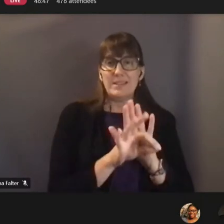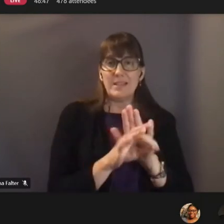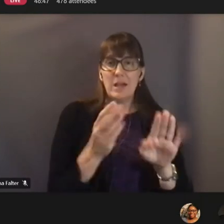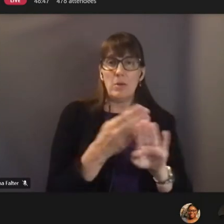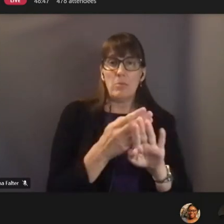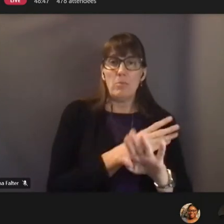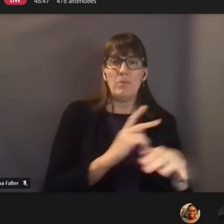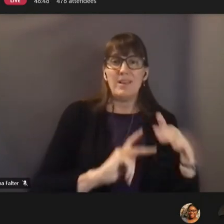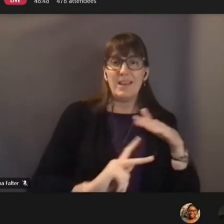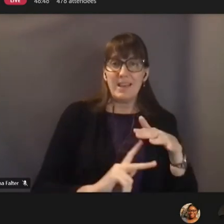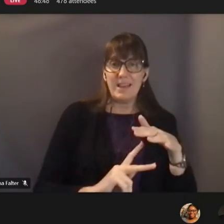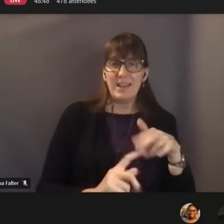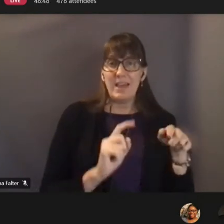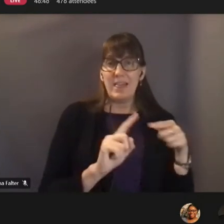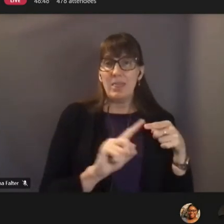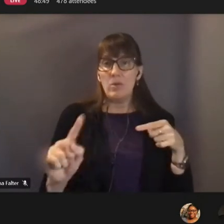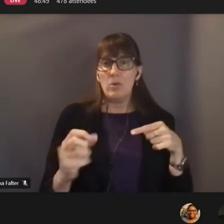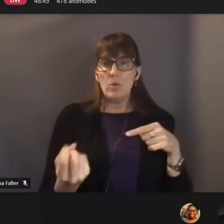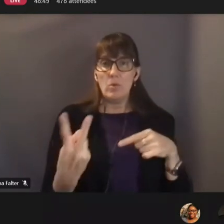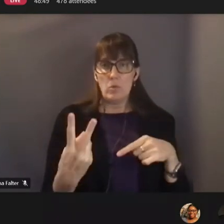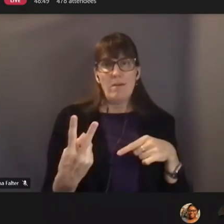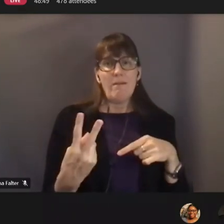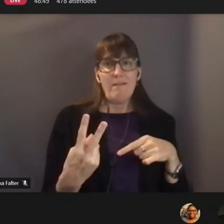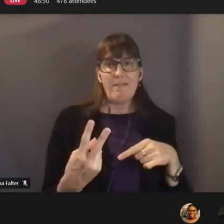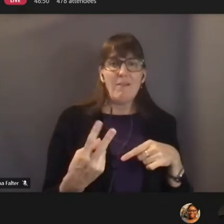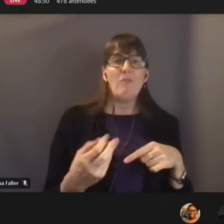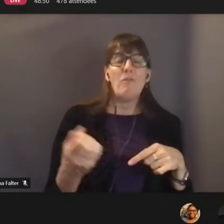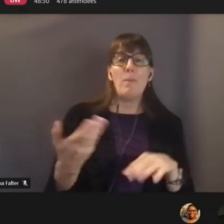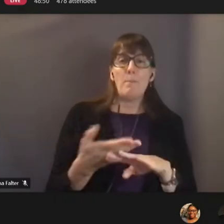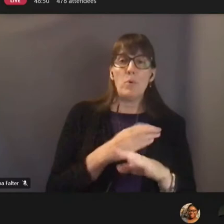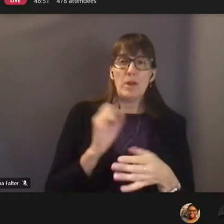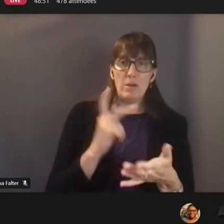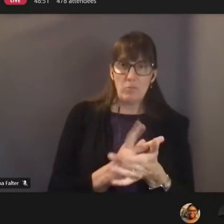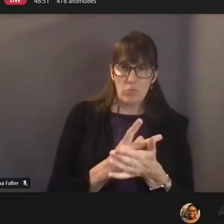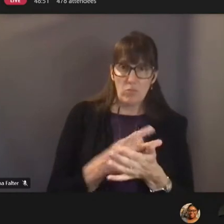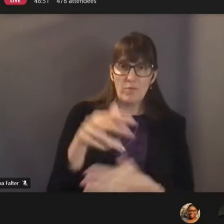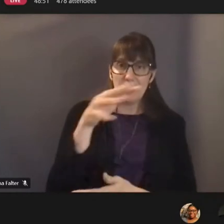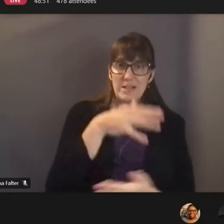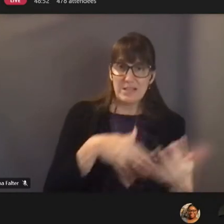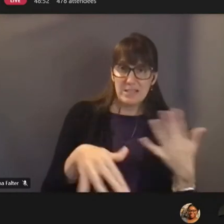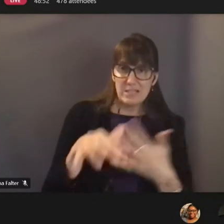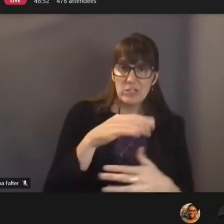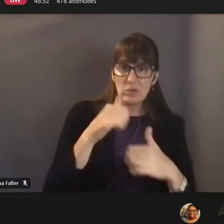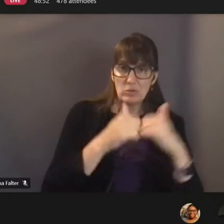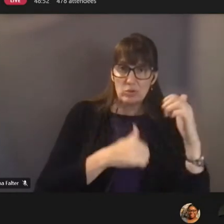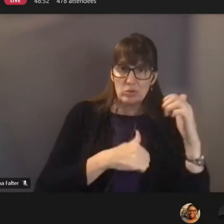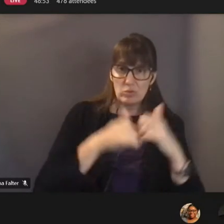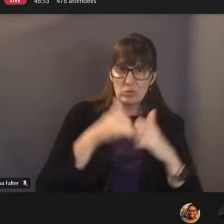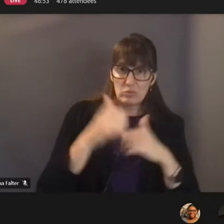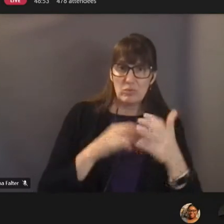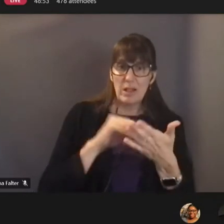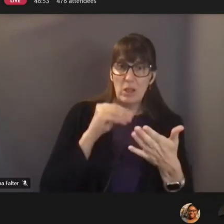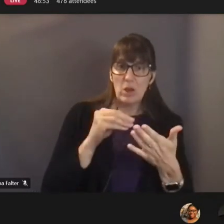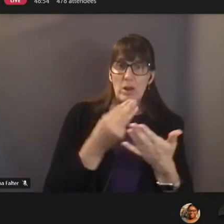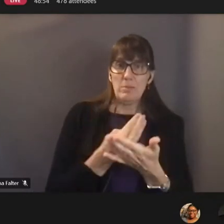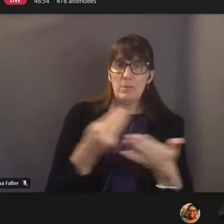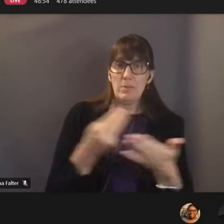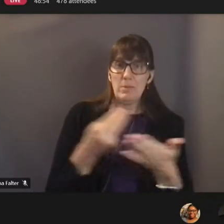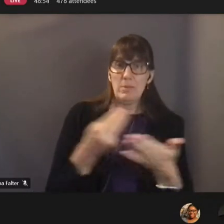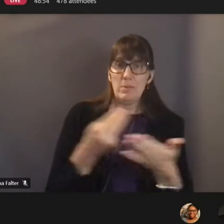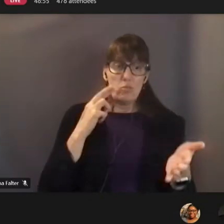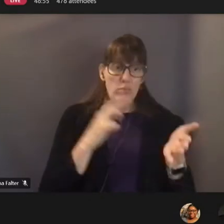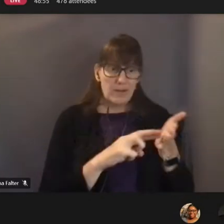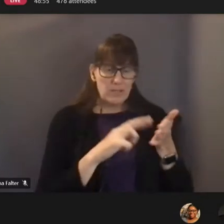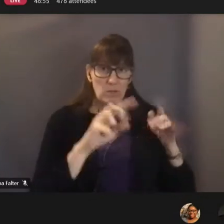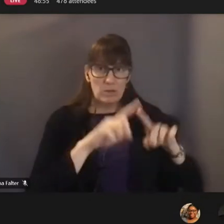district-approved social-emotional learning instructional materials that are research-based and have been selected for alignment with racial